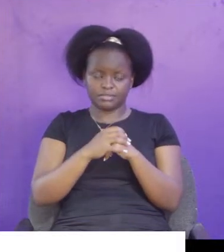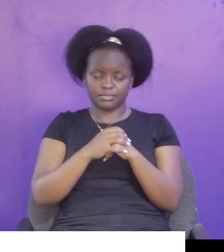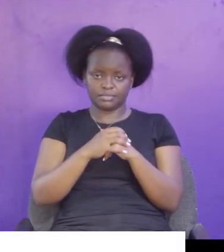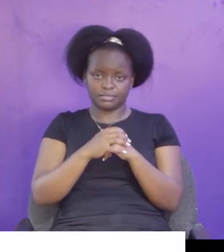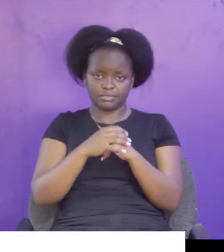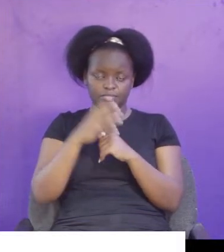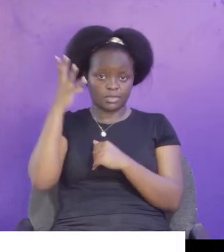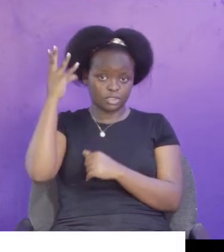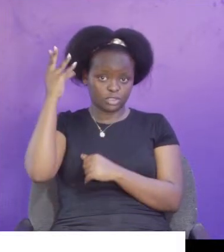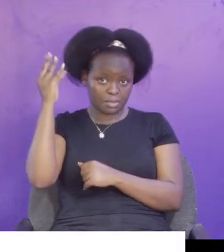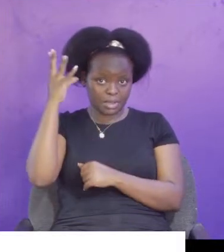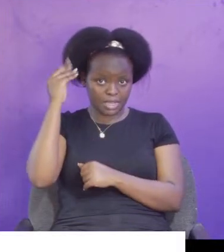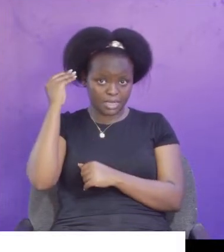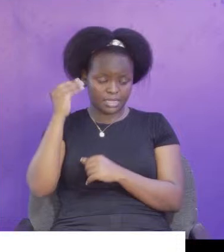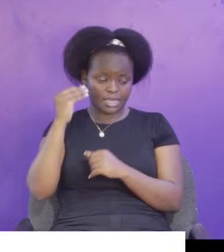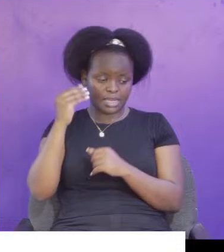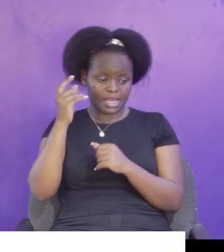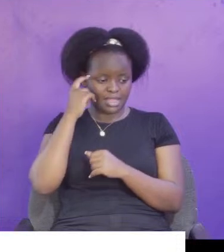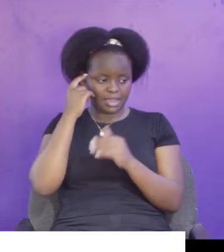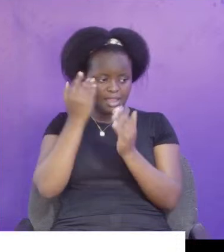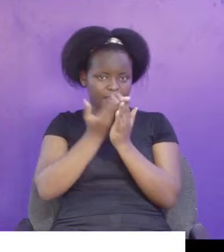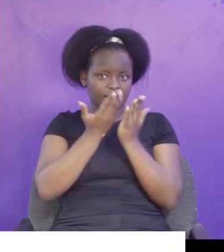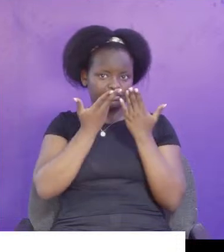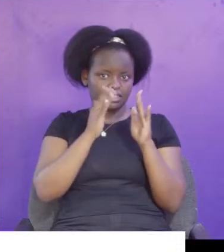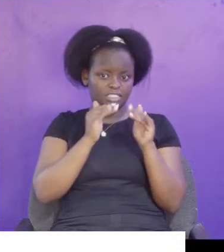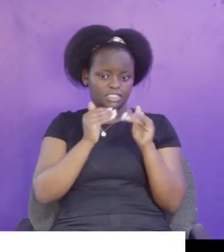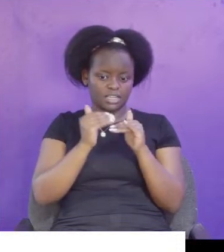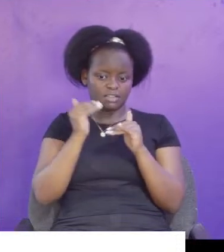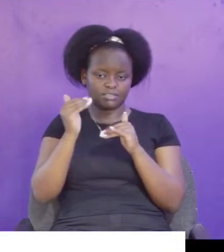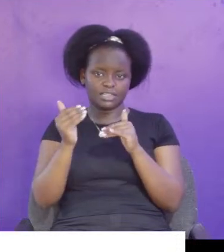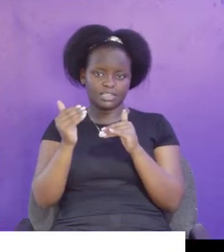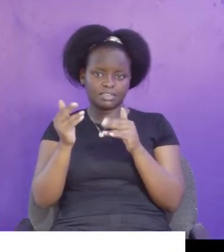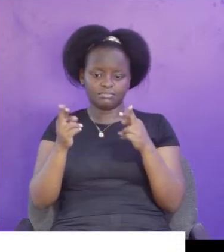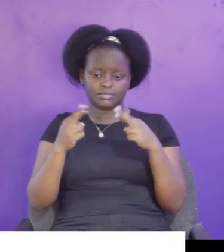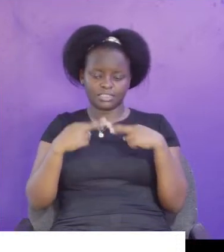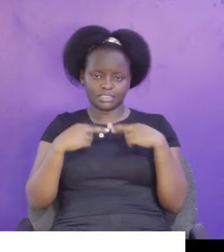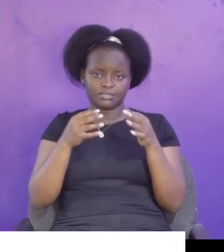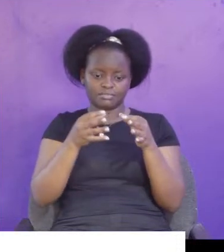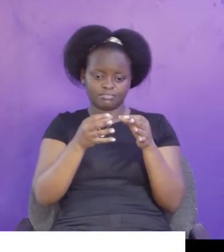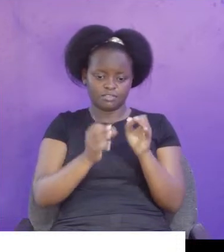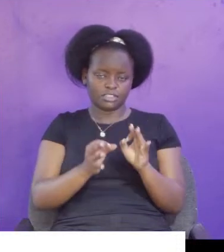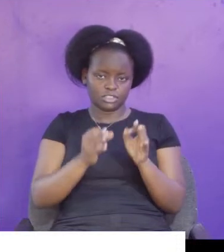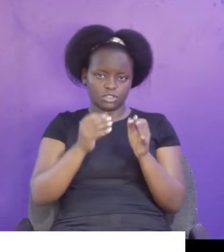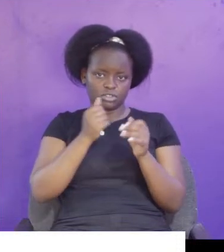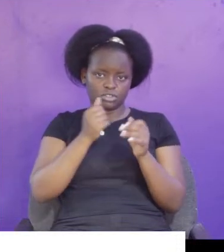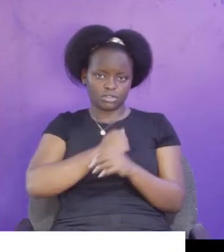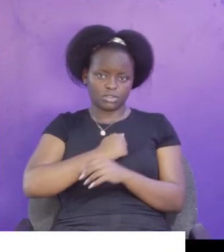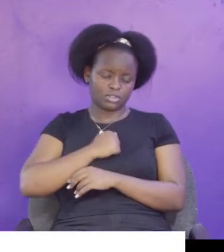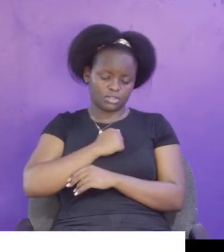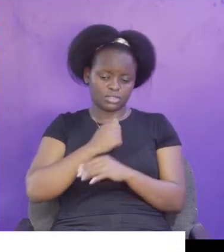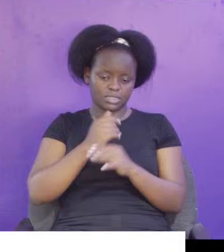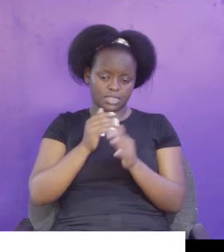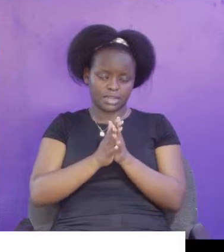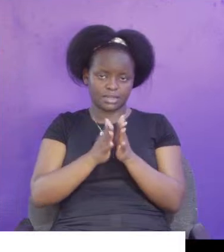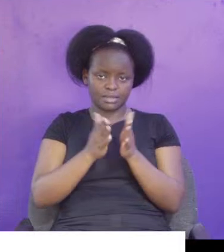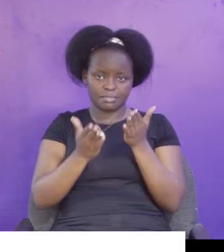I think has arrived after we had received his condolences, and maybe the President will acknowledge him.